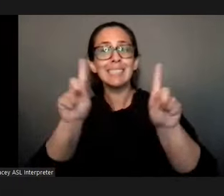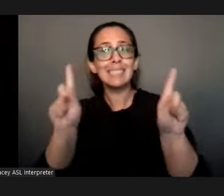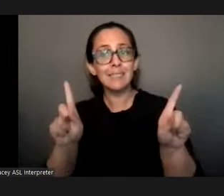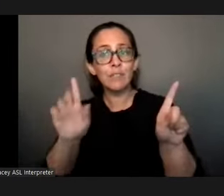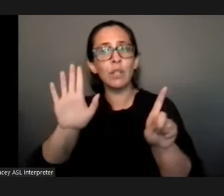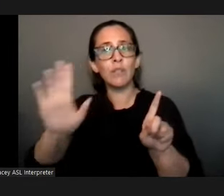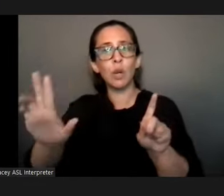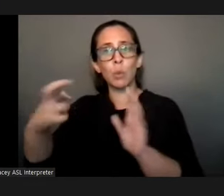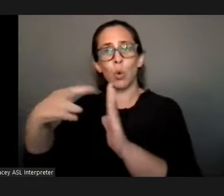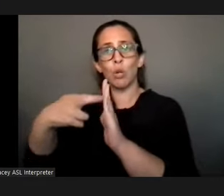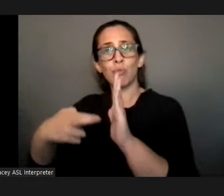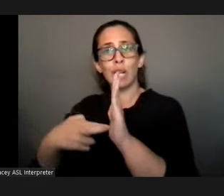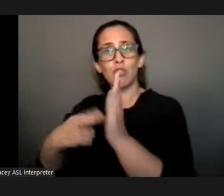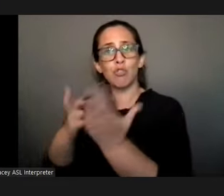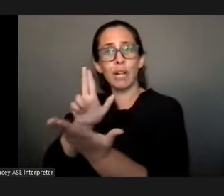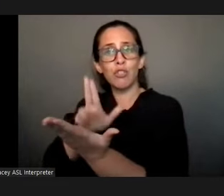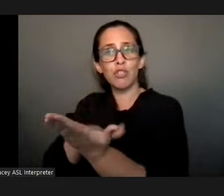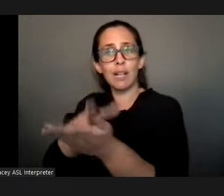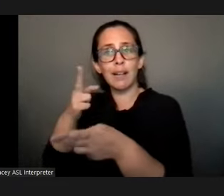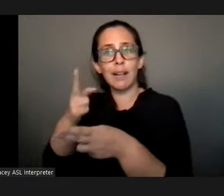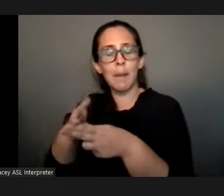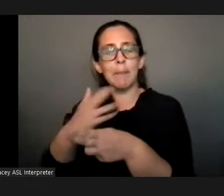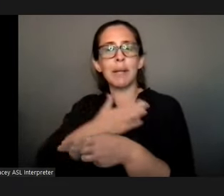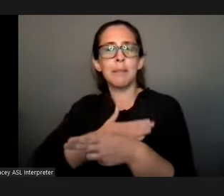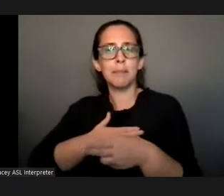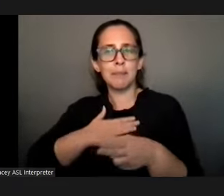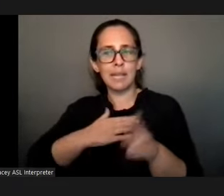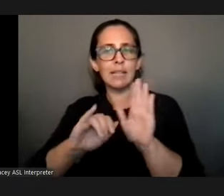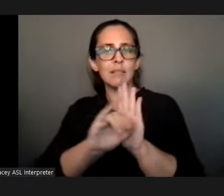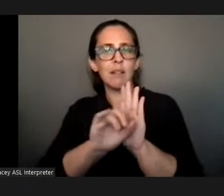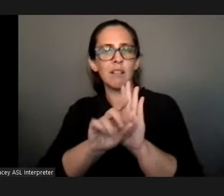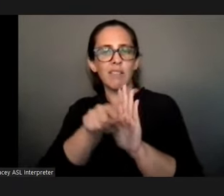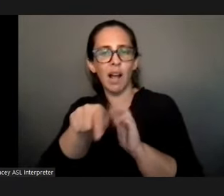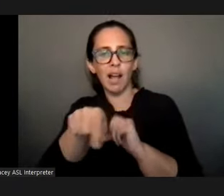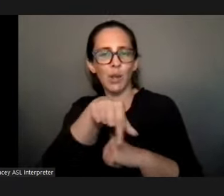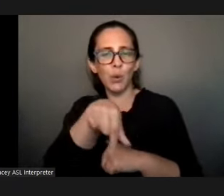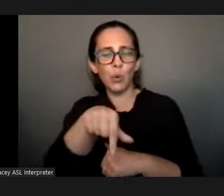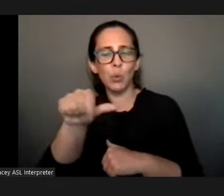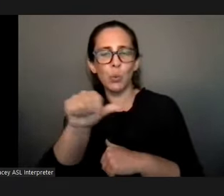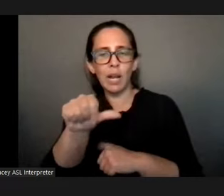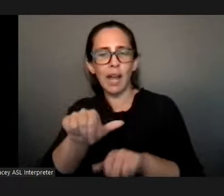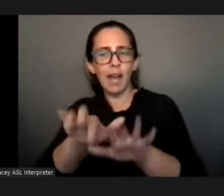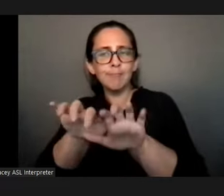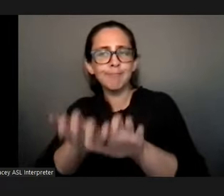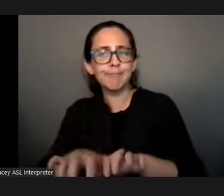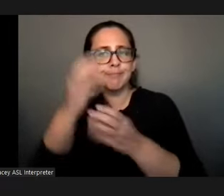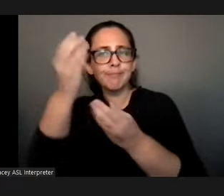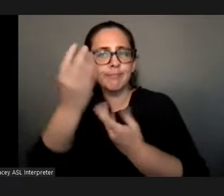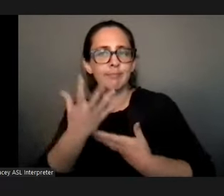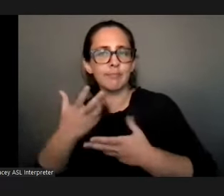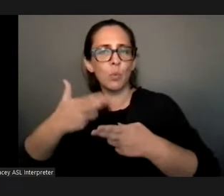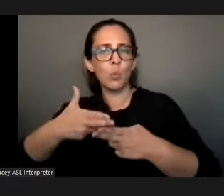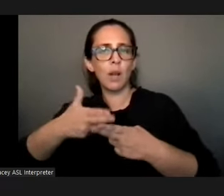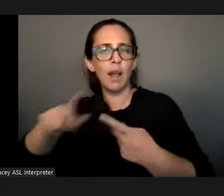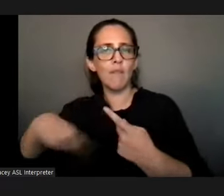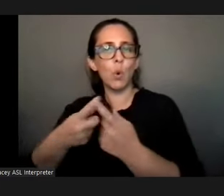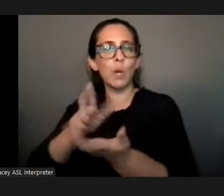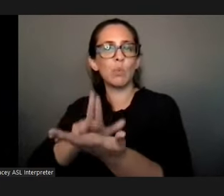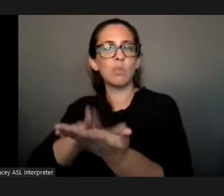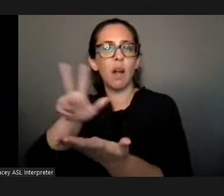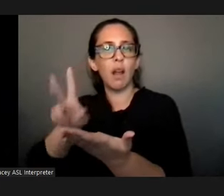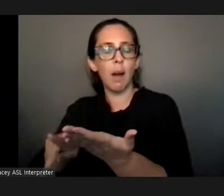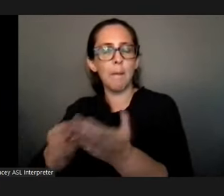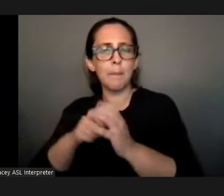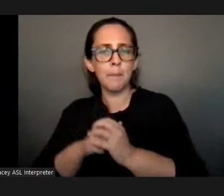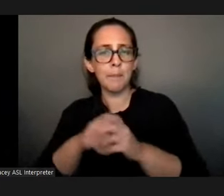when you signed up to speak, please identify yourself in the Q&A function with the name you used when you signed up. If you did not sign up